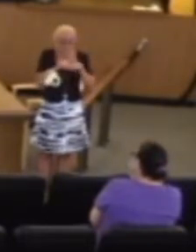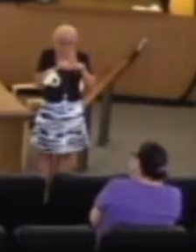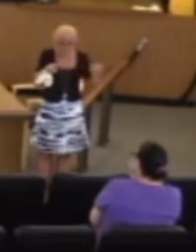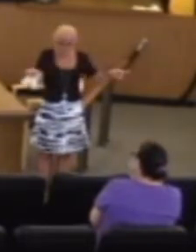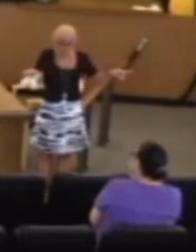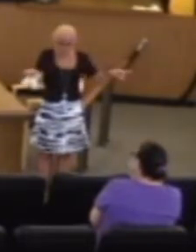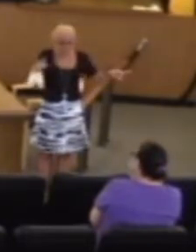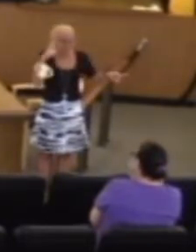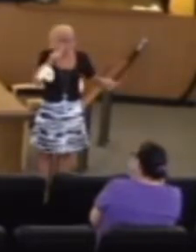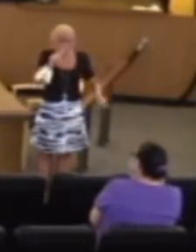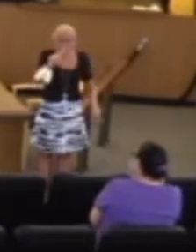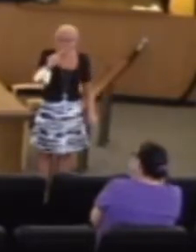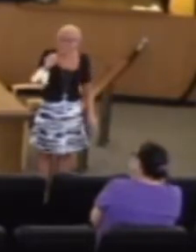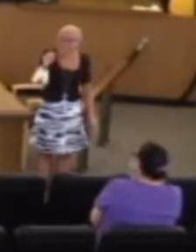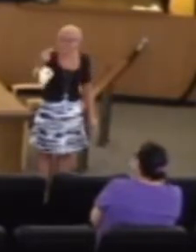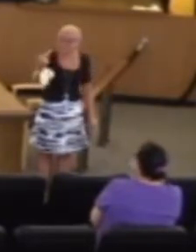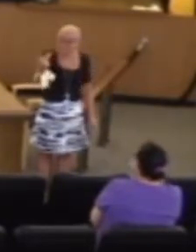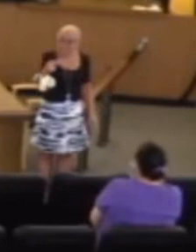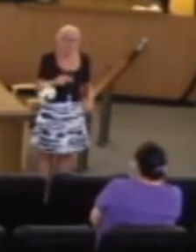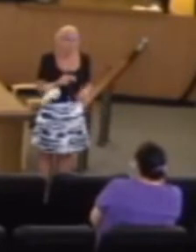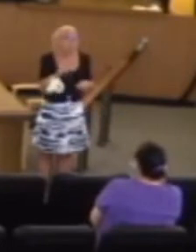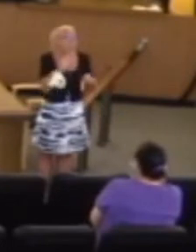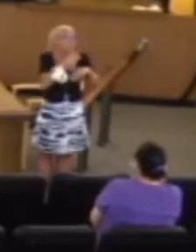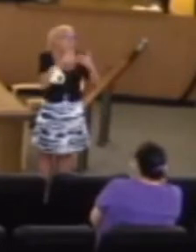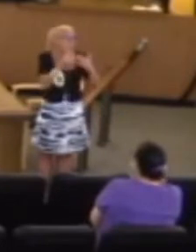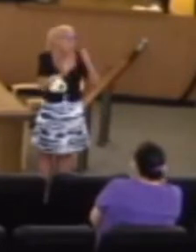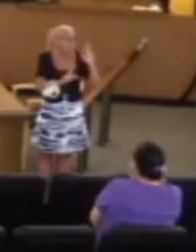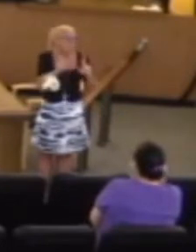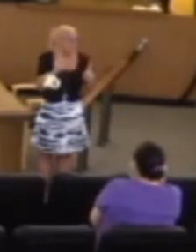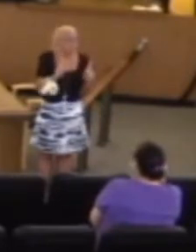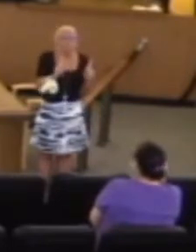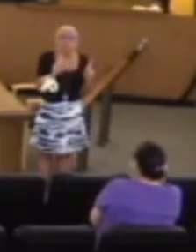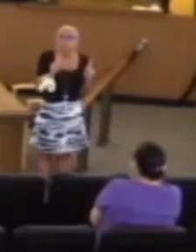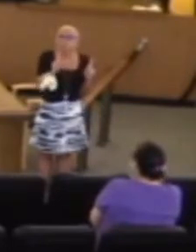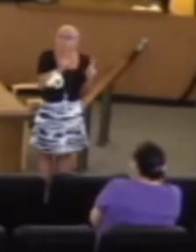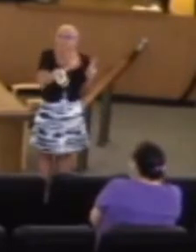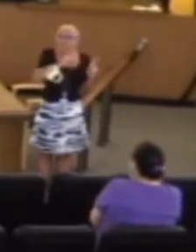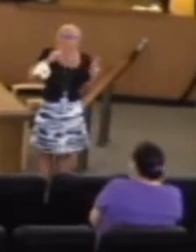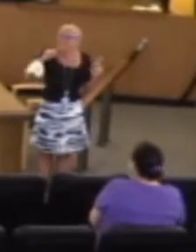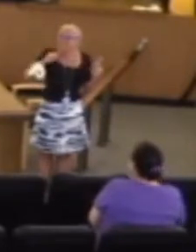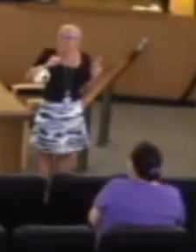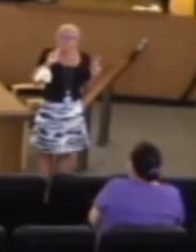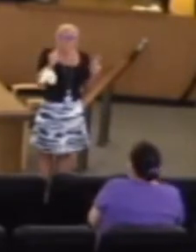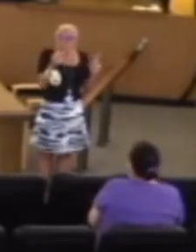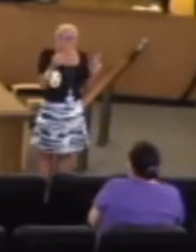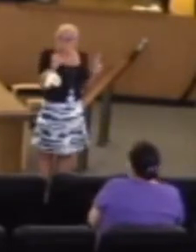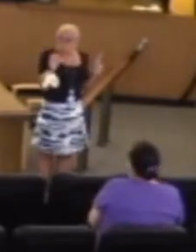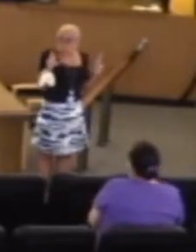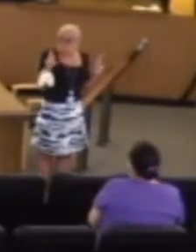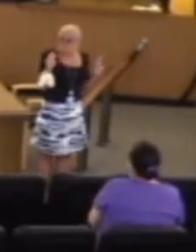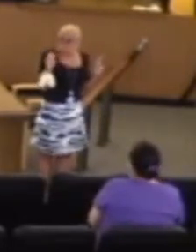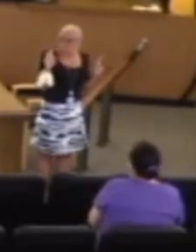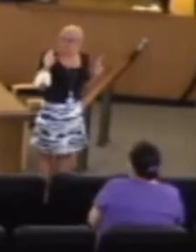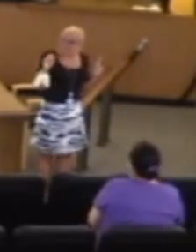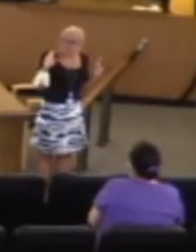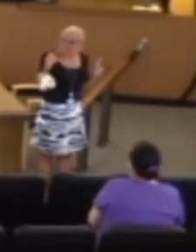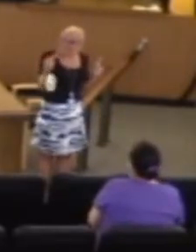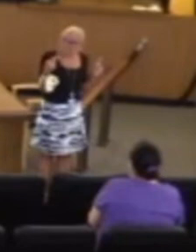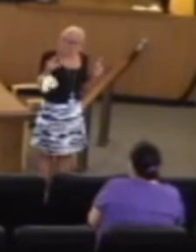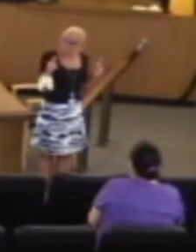Thank you. As the board members and anybody watching at home knows, Senator Schumer was a tireless advocate for the town of